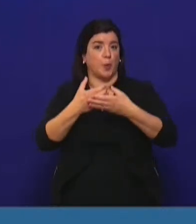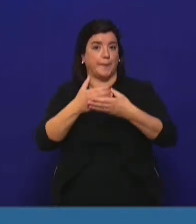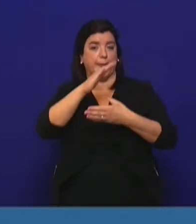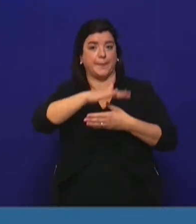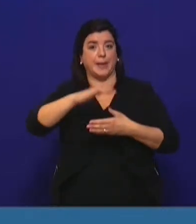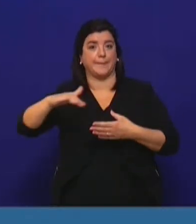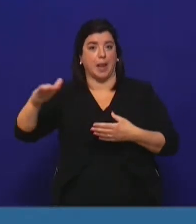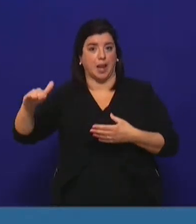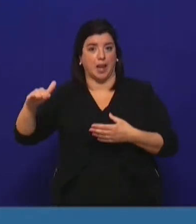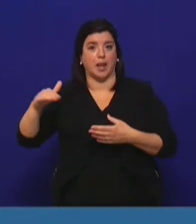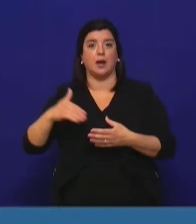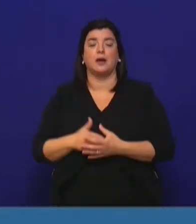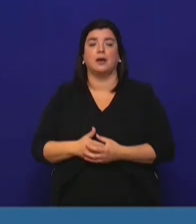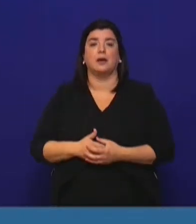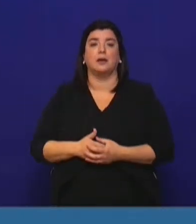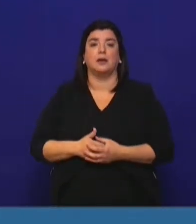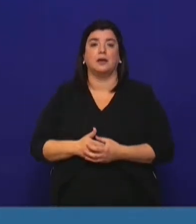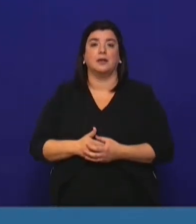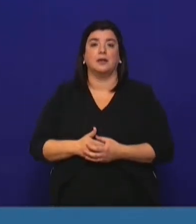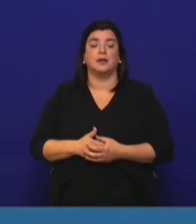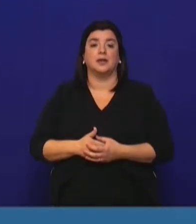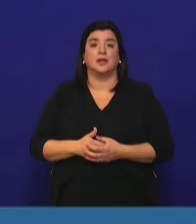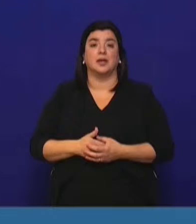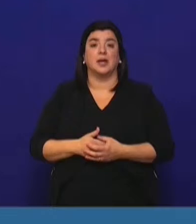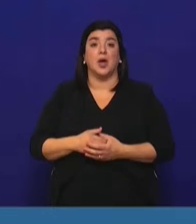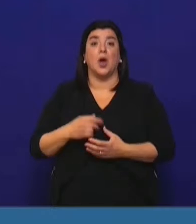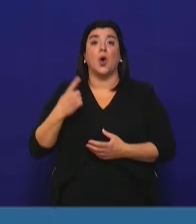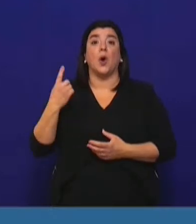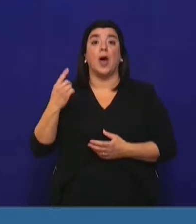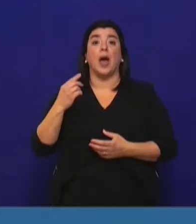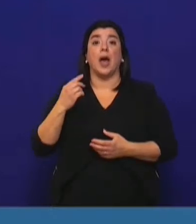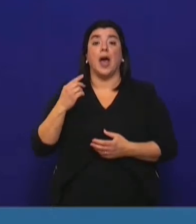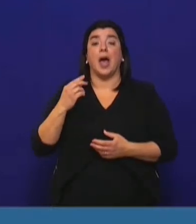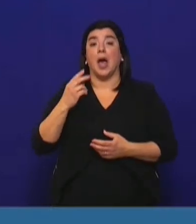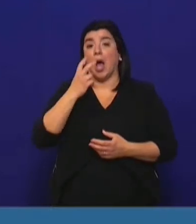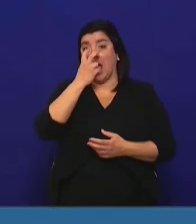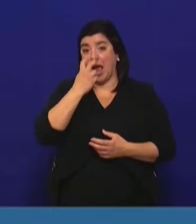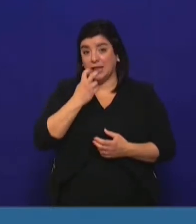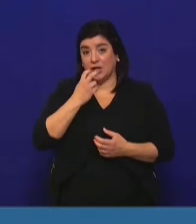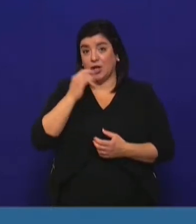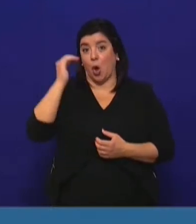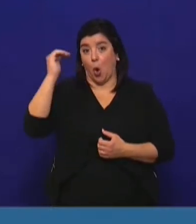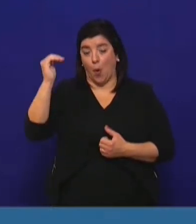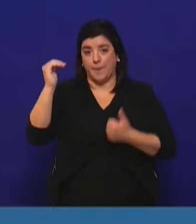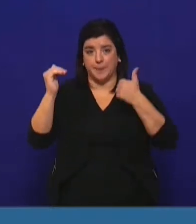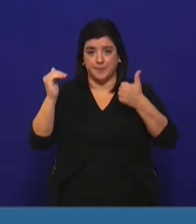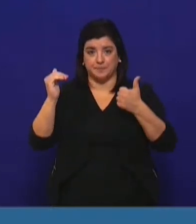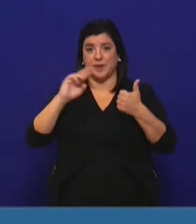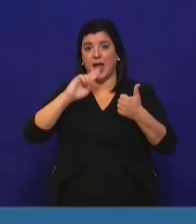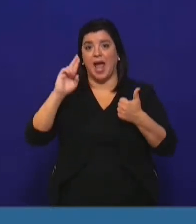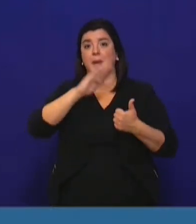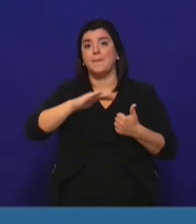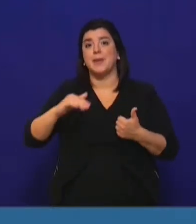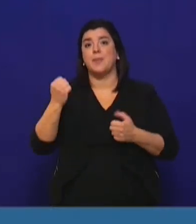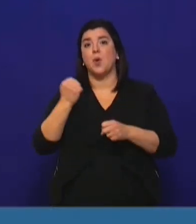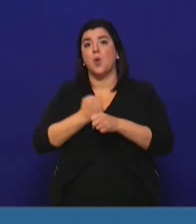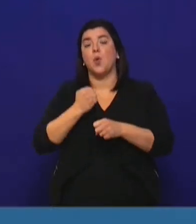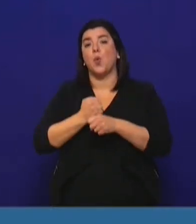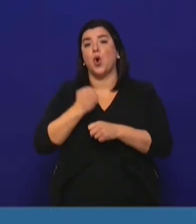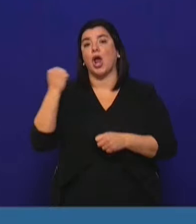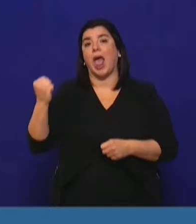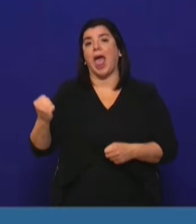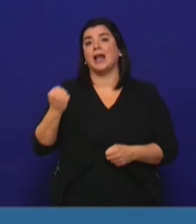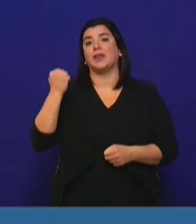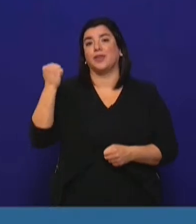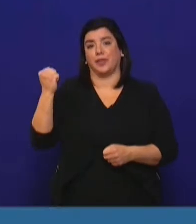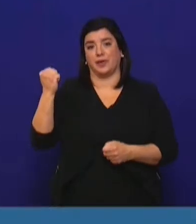covered most of the clinical settings workers. We have covered the elderly homes with both the first and many of them have been